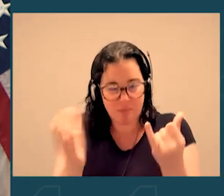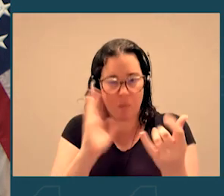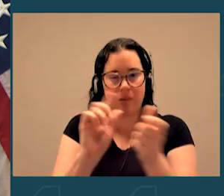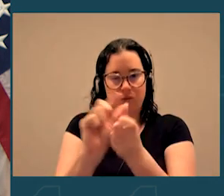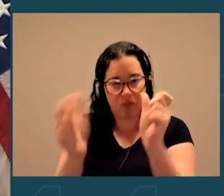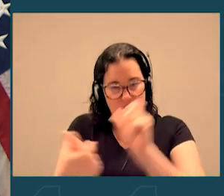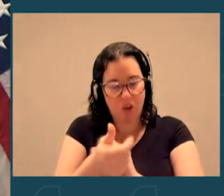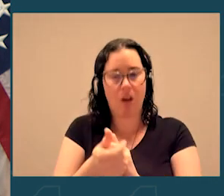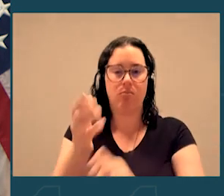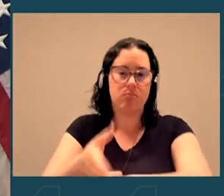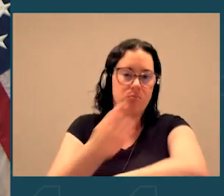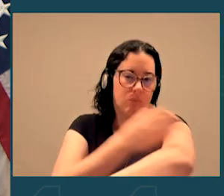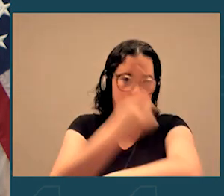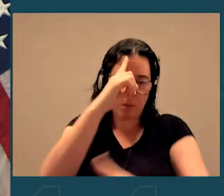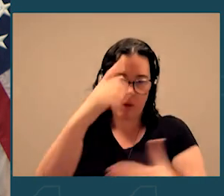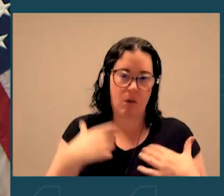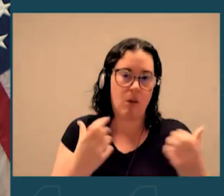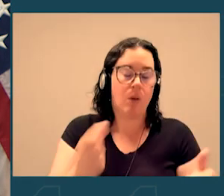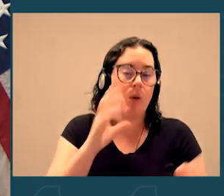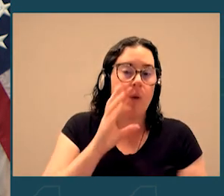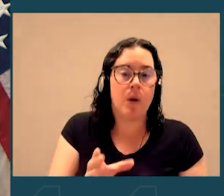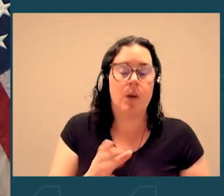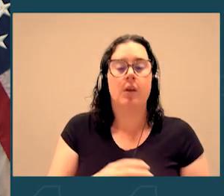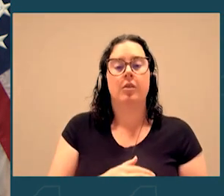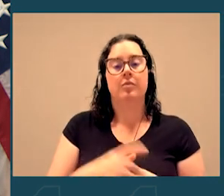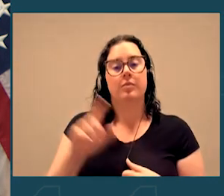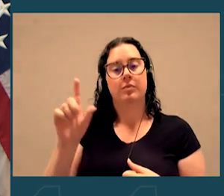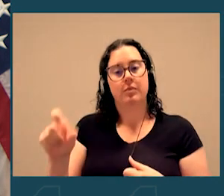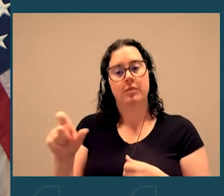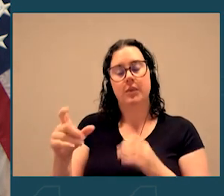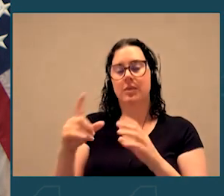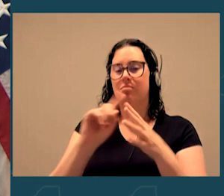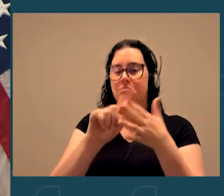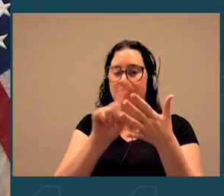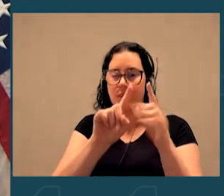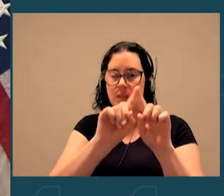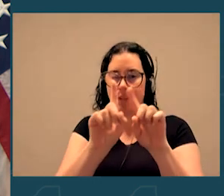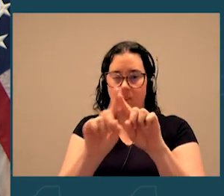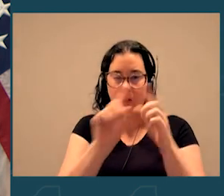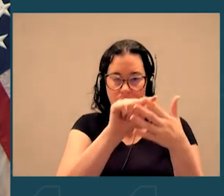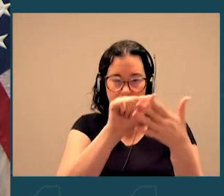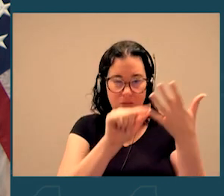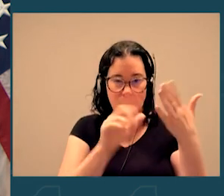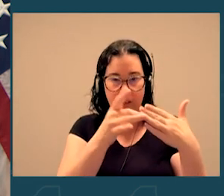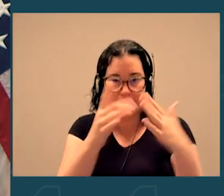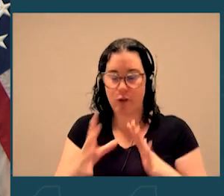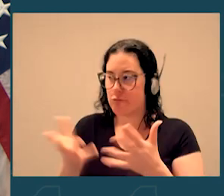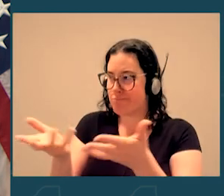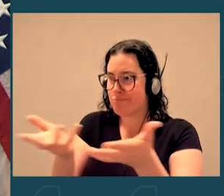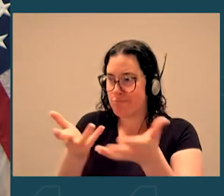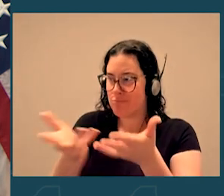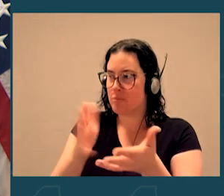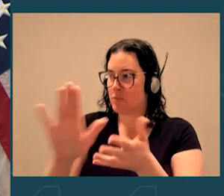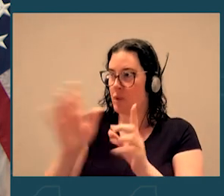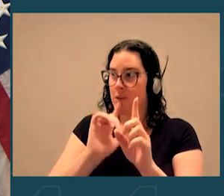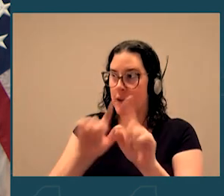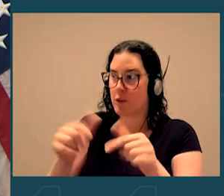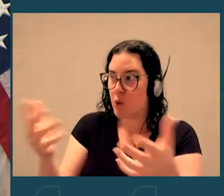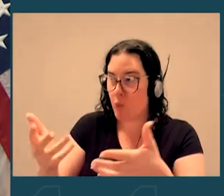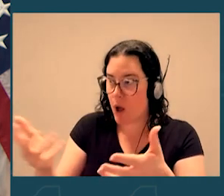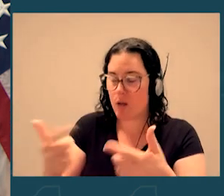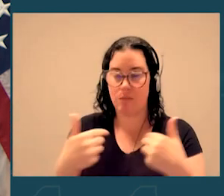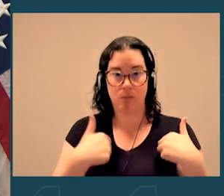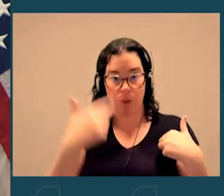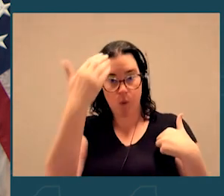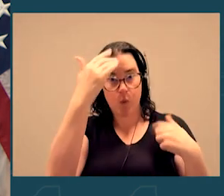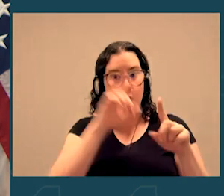so I needed to hear from our leaders. What is the answer? I didn't know the answers, but I'm smart enough to know who to ask.